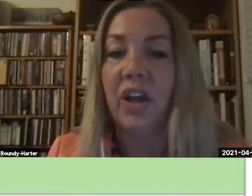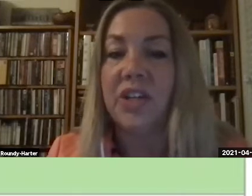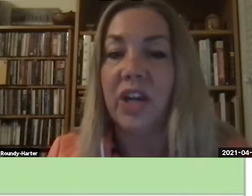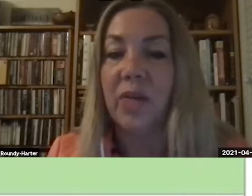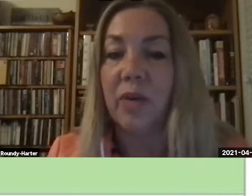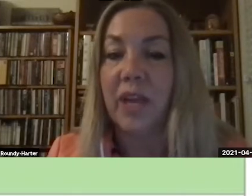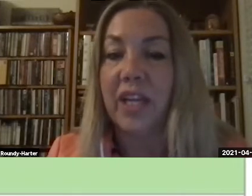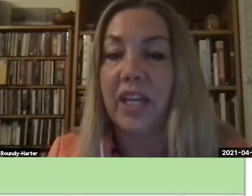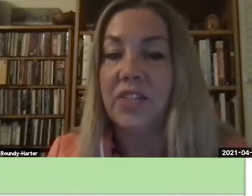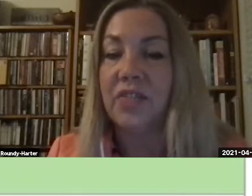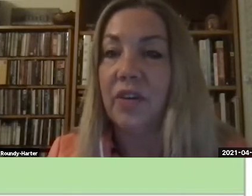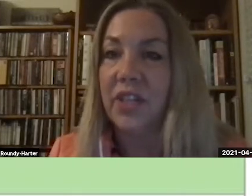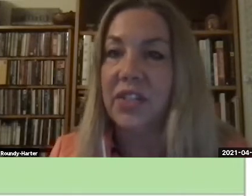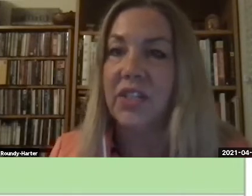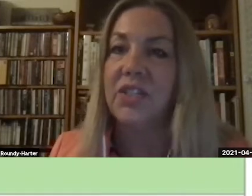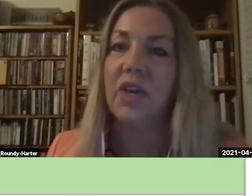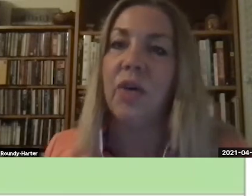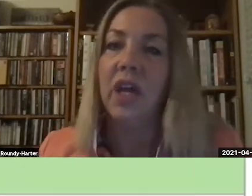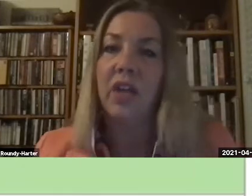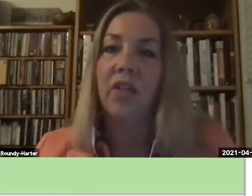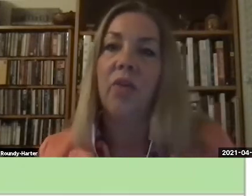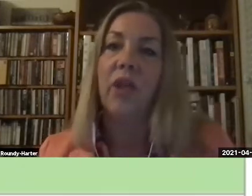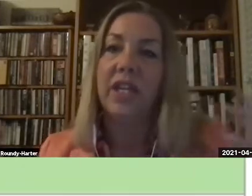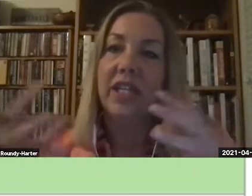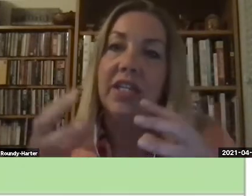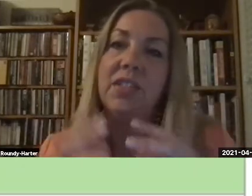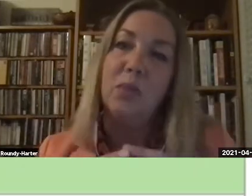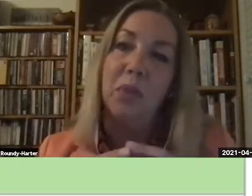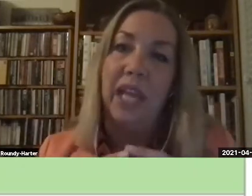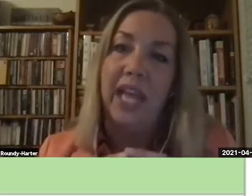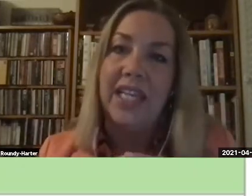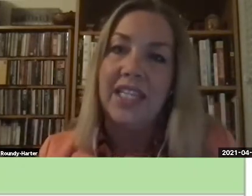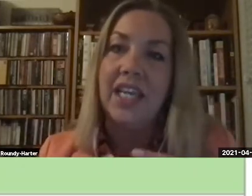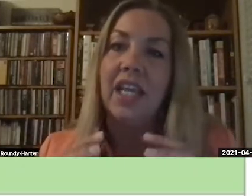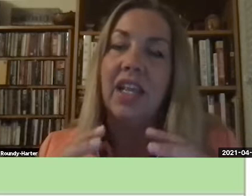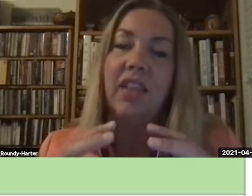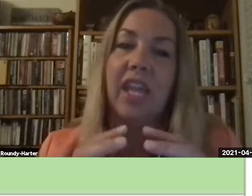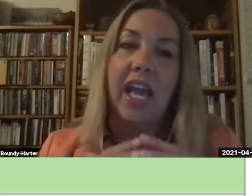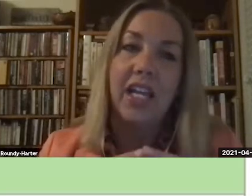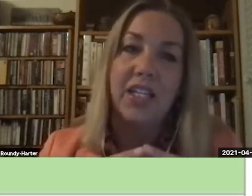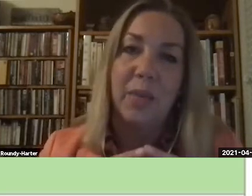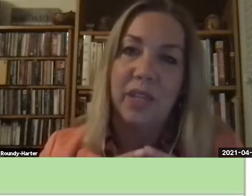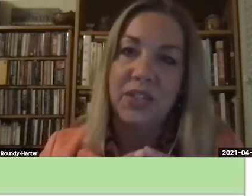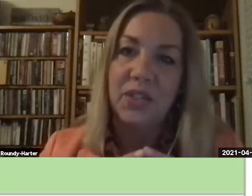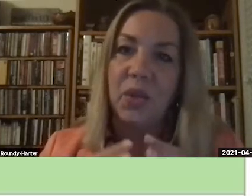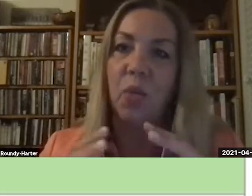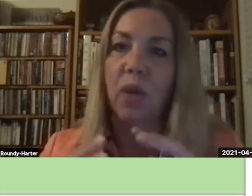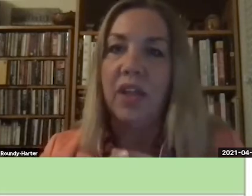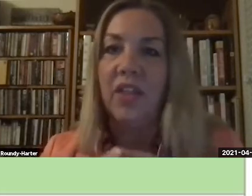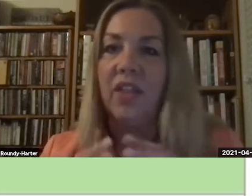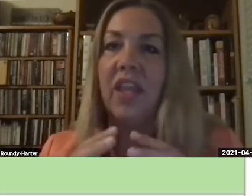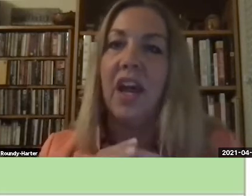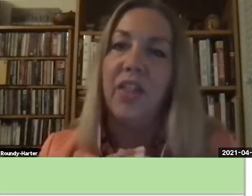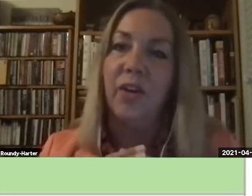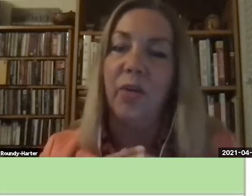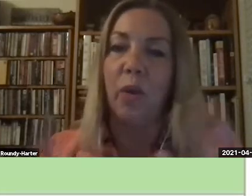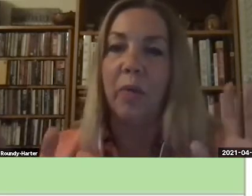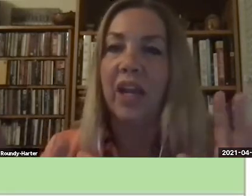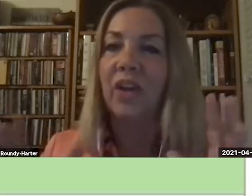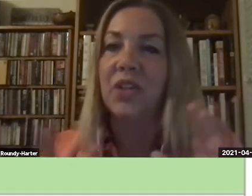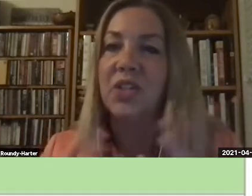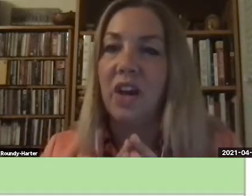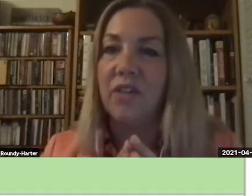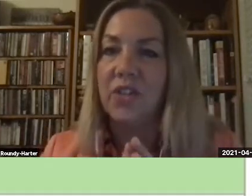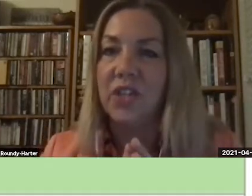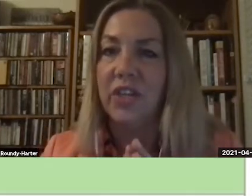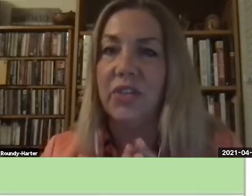the college and career readiness focus. And so the whole idea is to blend the academics with the other, what we might